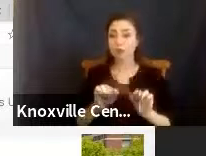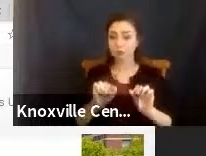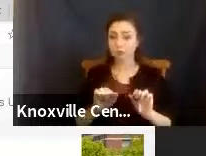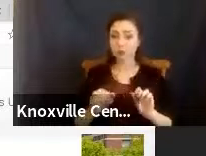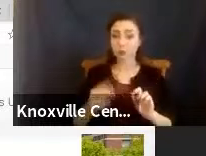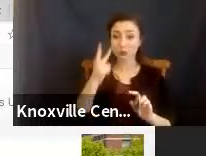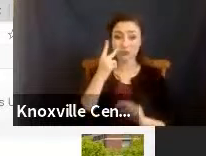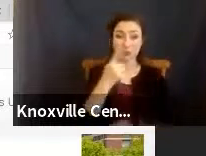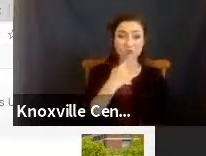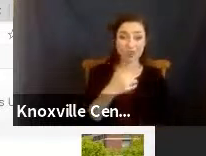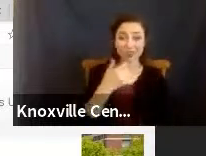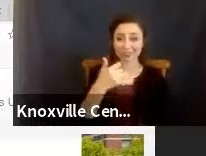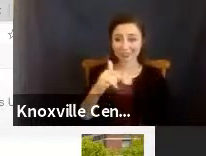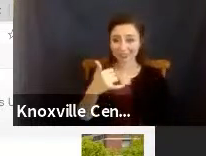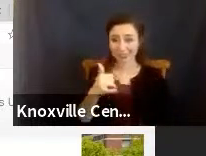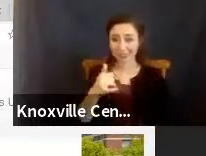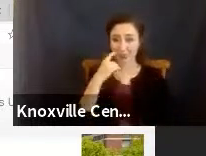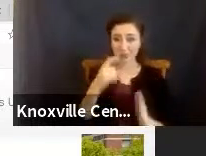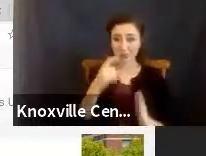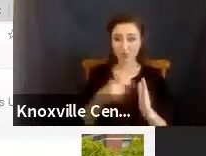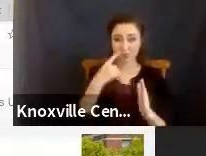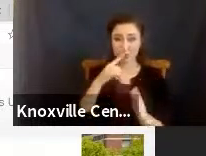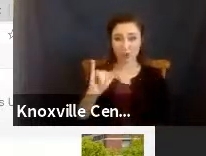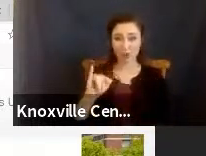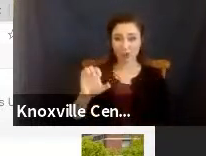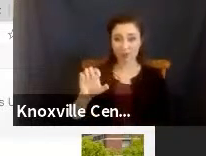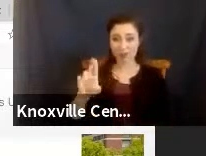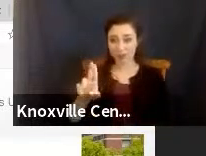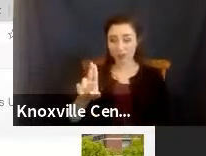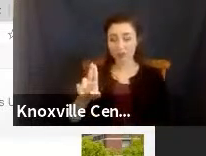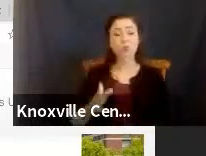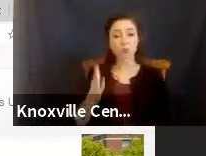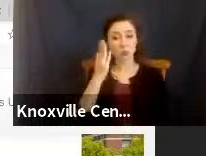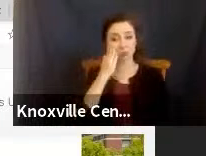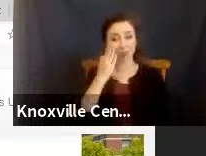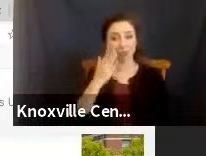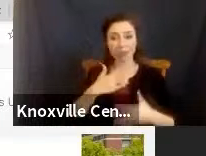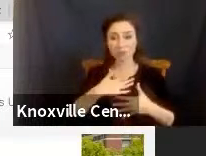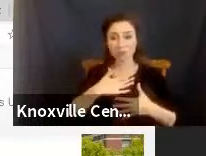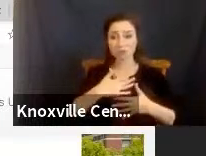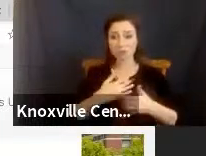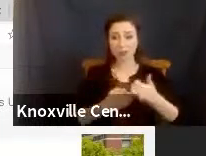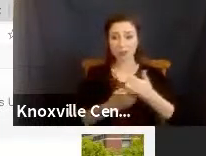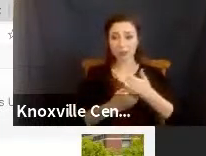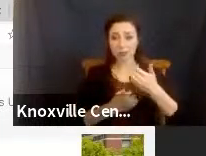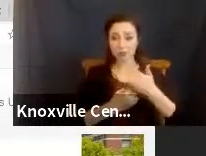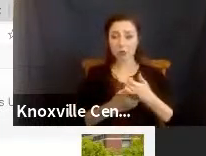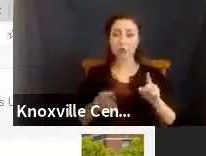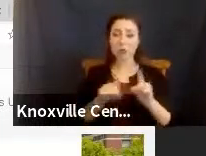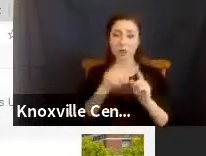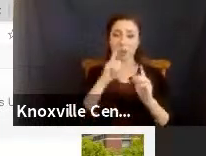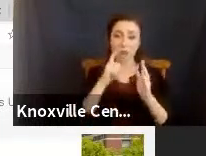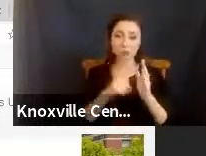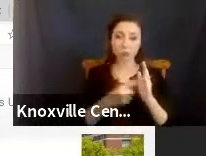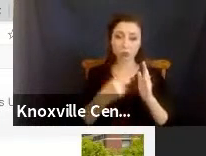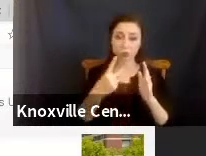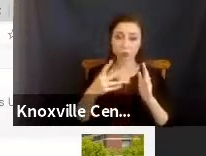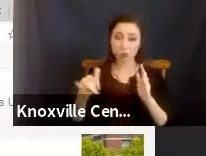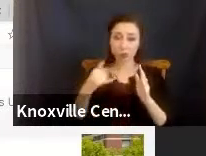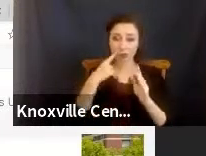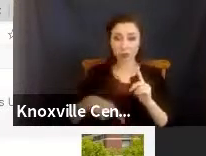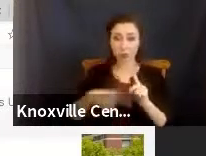yellow flags noted for ICU beds and ventilators. 2 yellow flags were also noted for positive